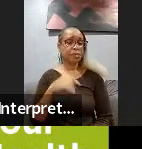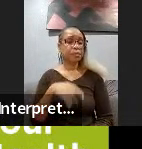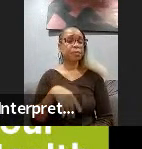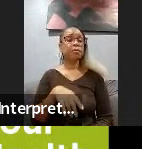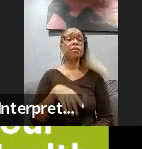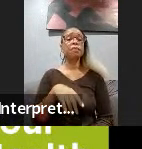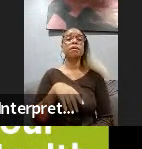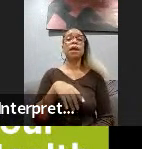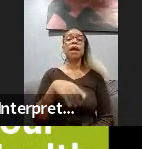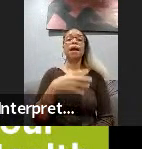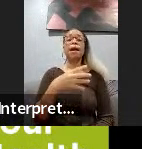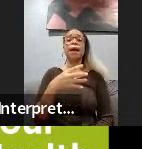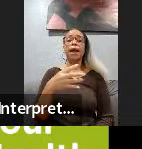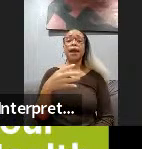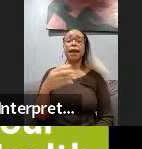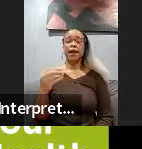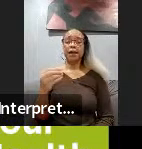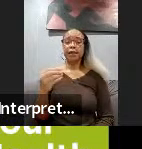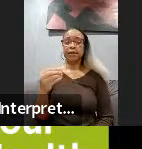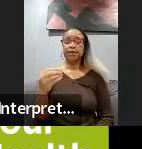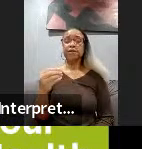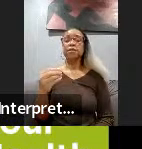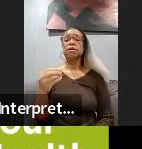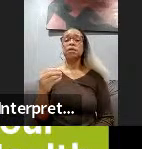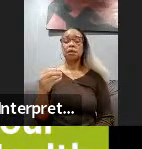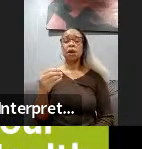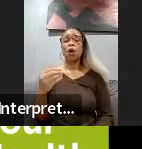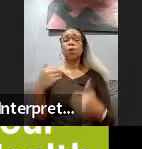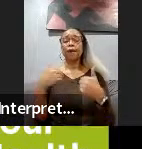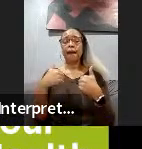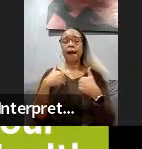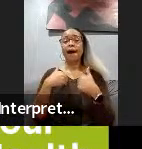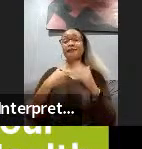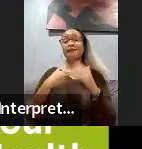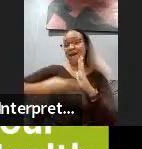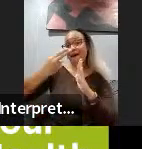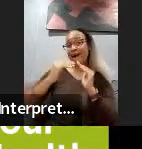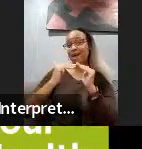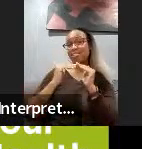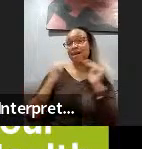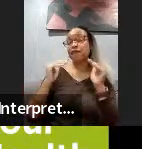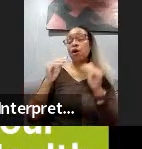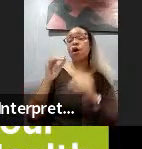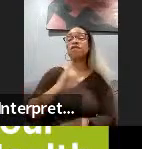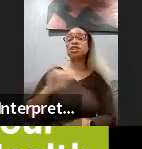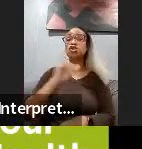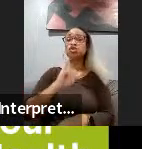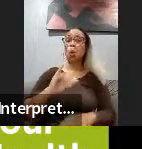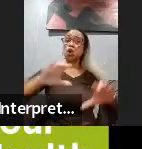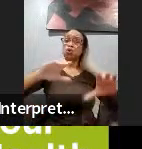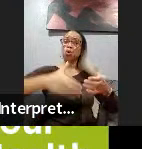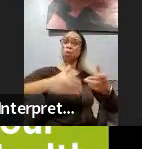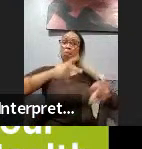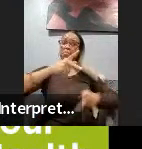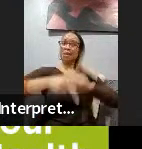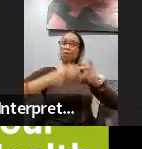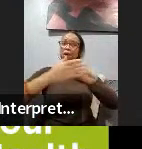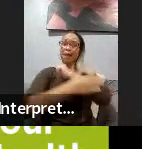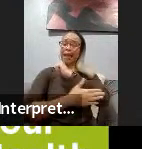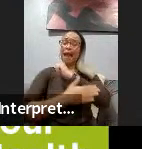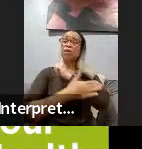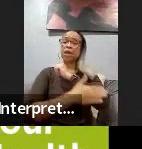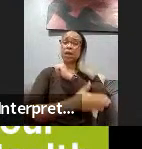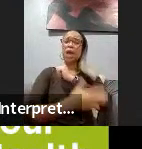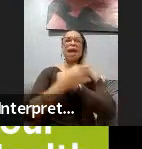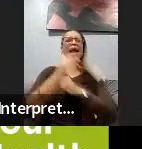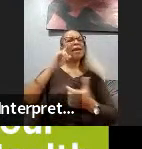And we have a relatively high level of insured population here in Alameda County, fortunately. And I